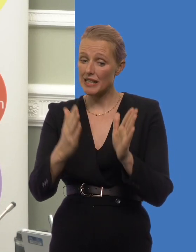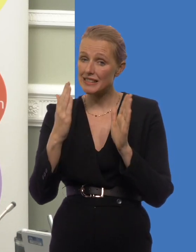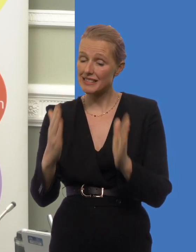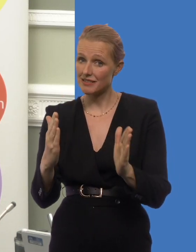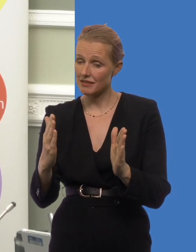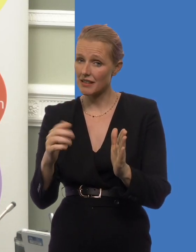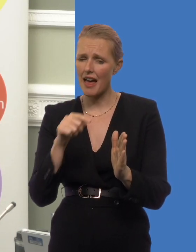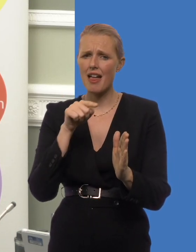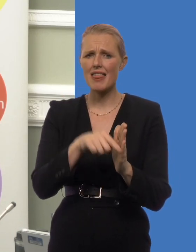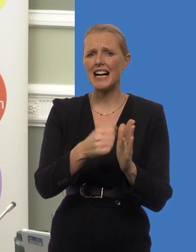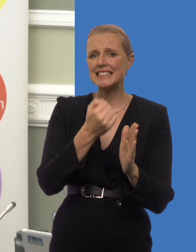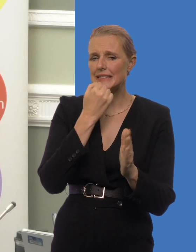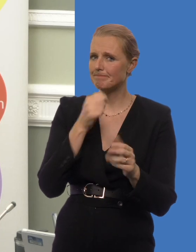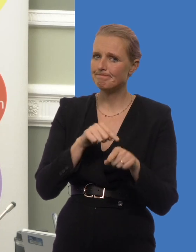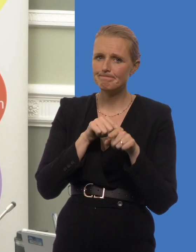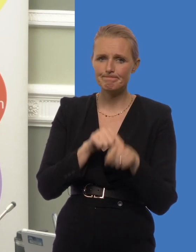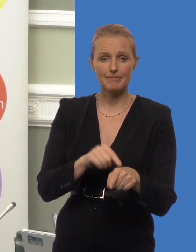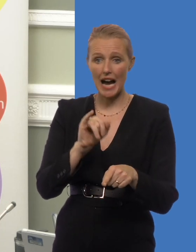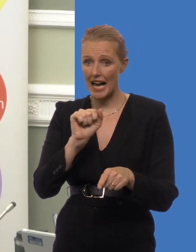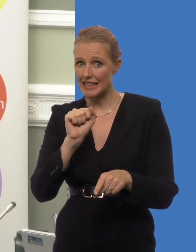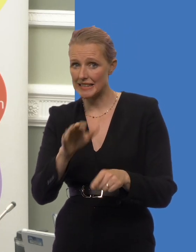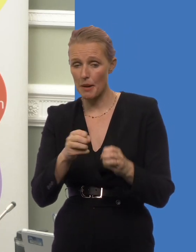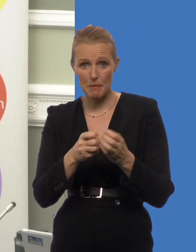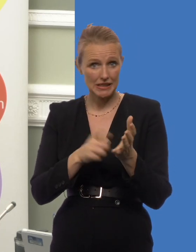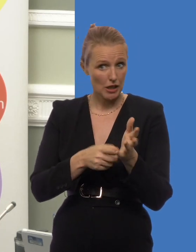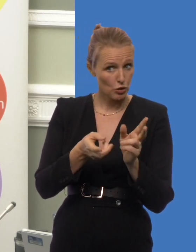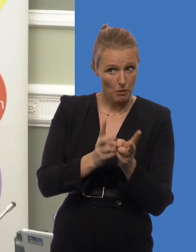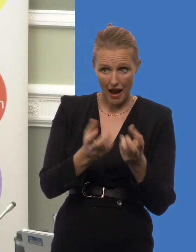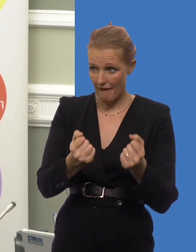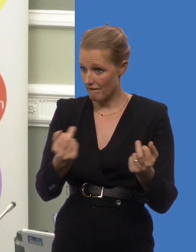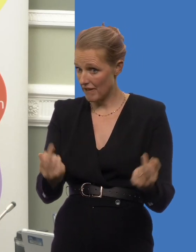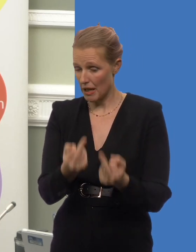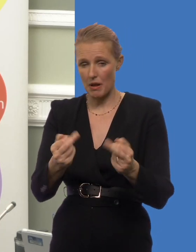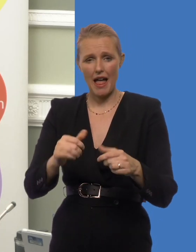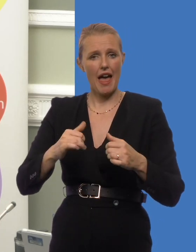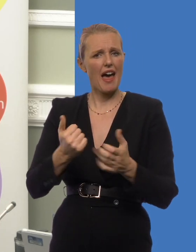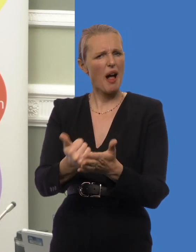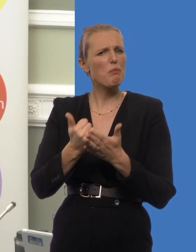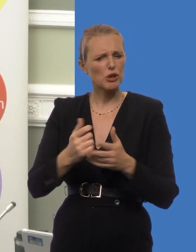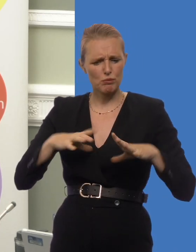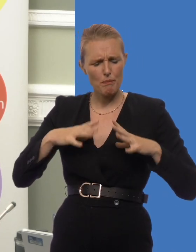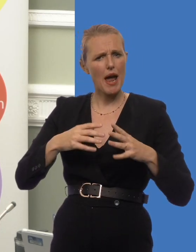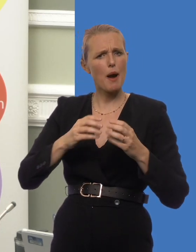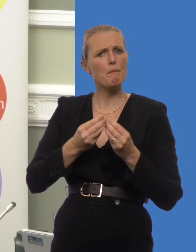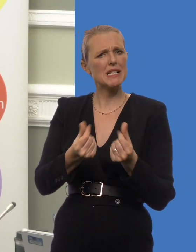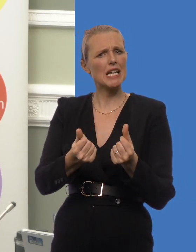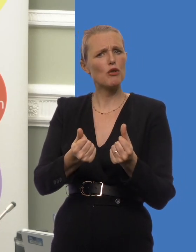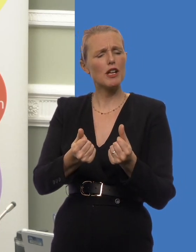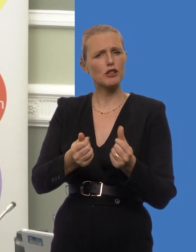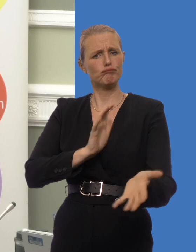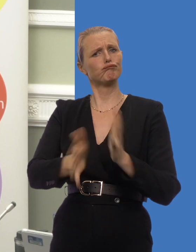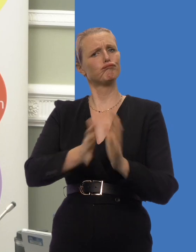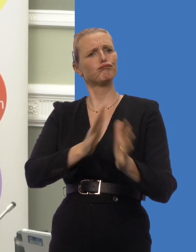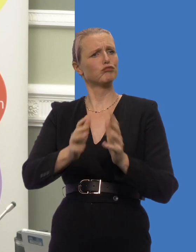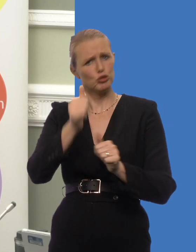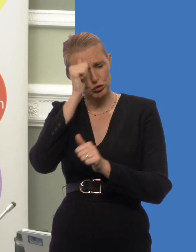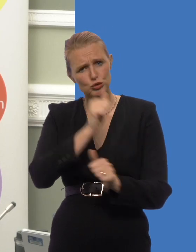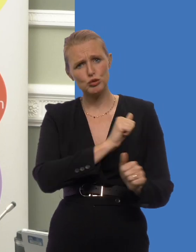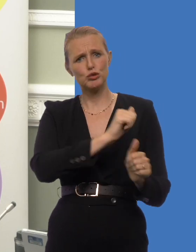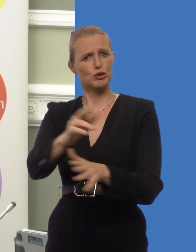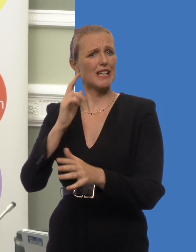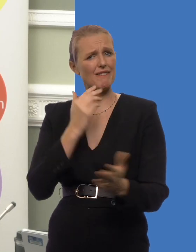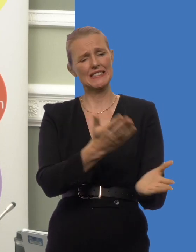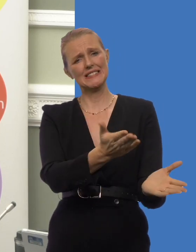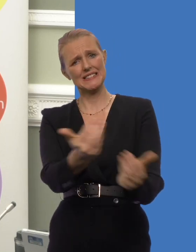date also depends on the availability of ISL and BSL interpreters to help prepare materials for the call for evidence survey to